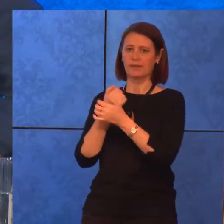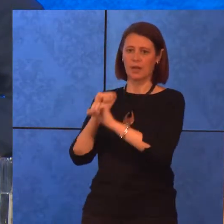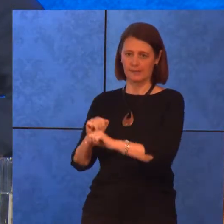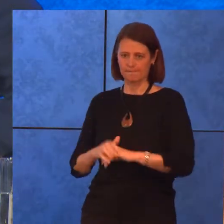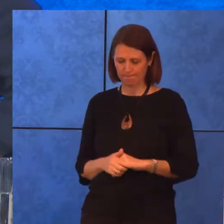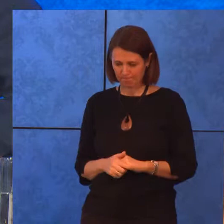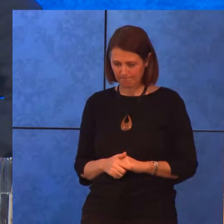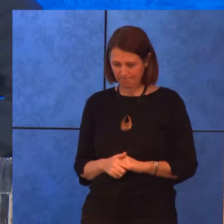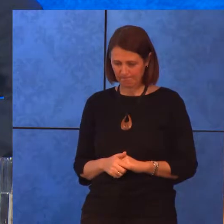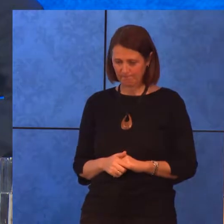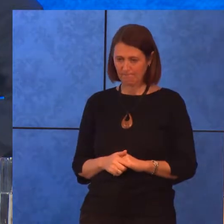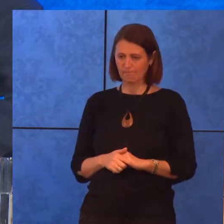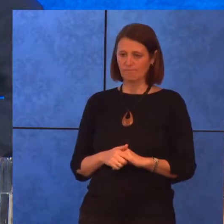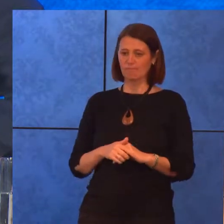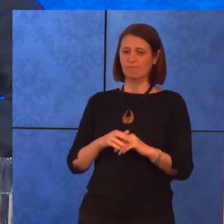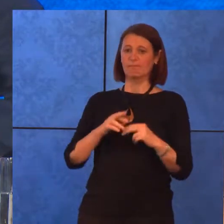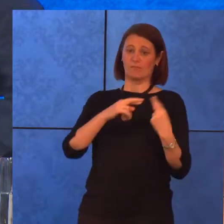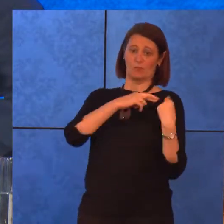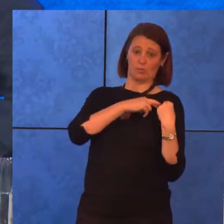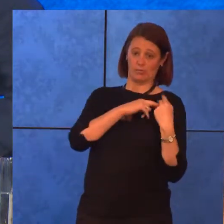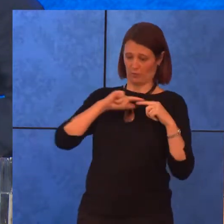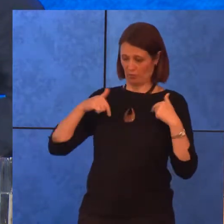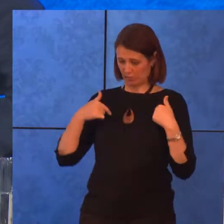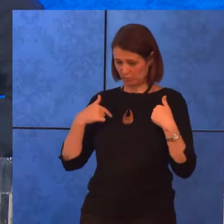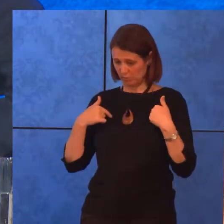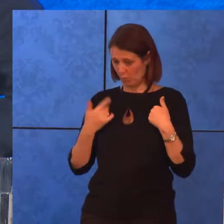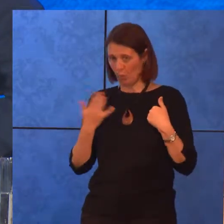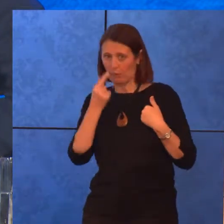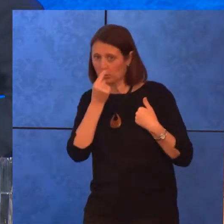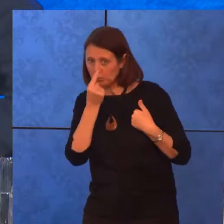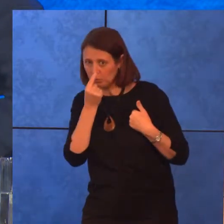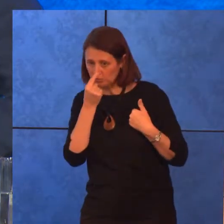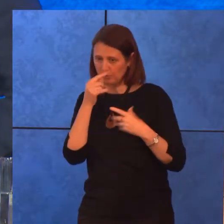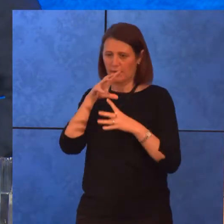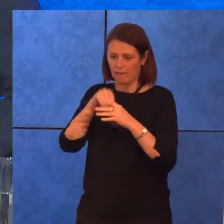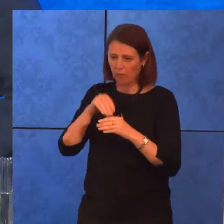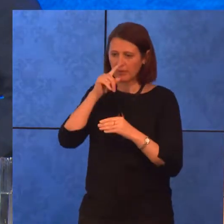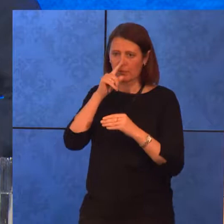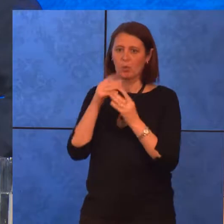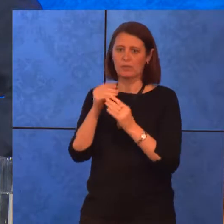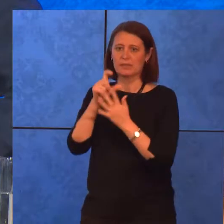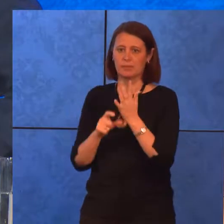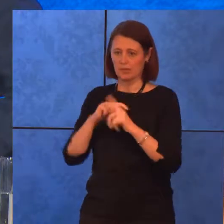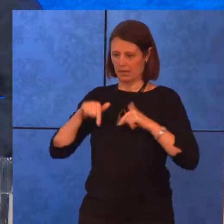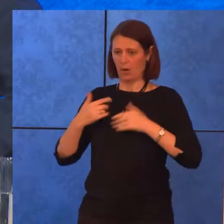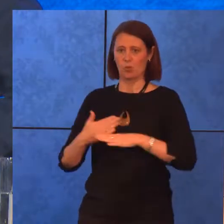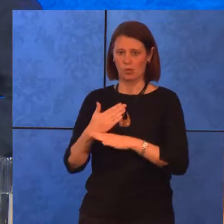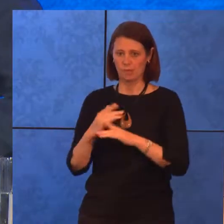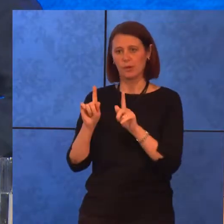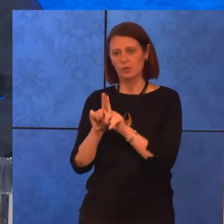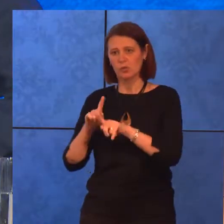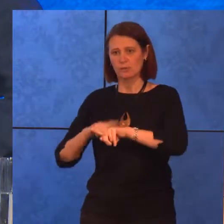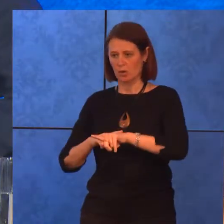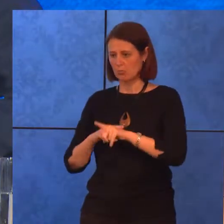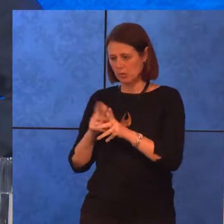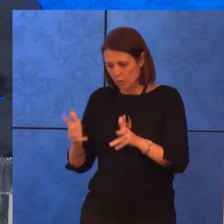the obligations on us to, wherever possible, involve people with disability in our work, but also to